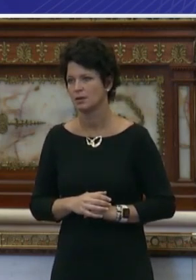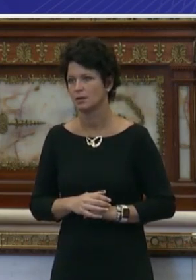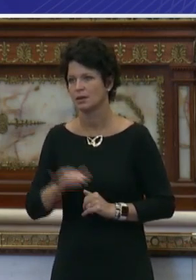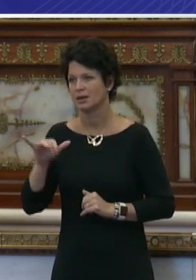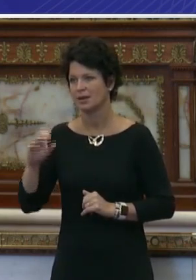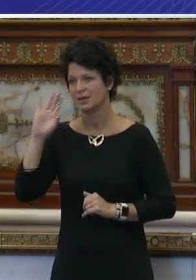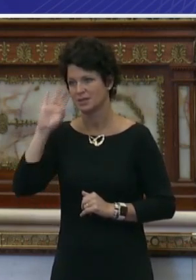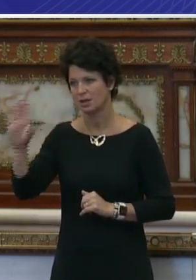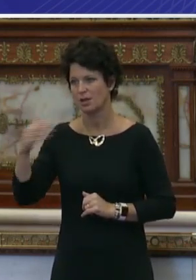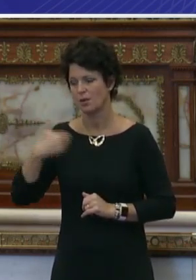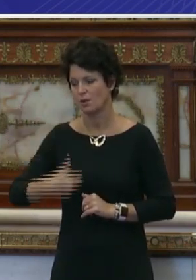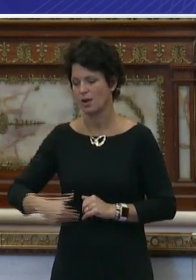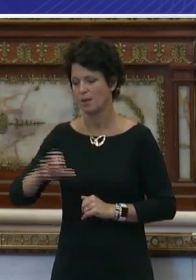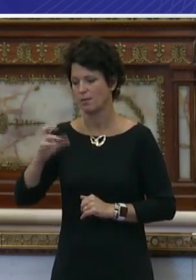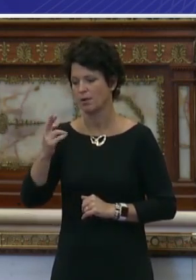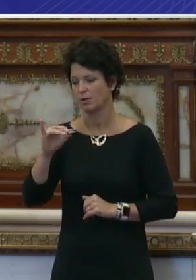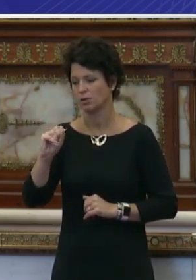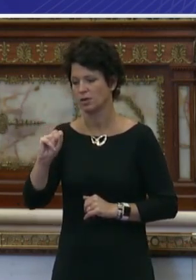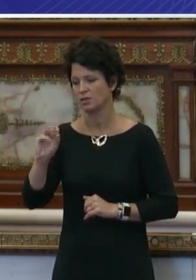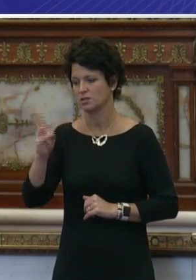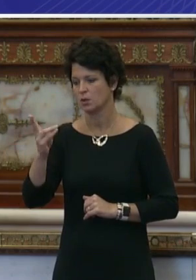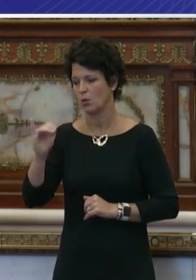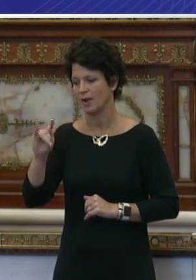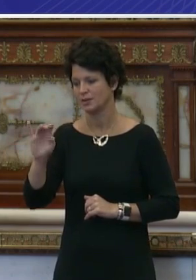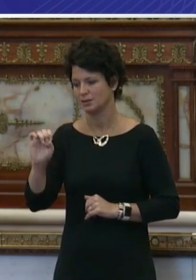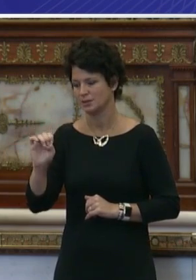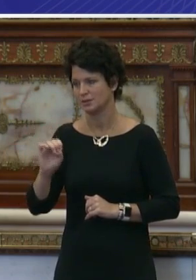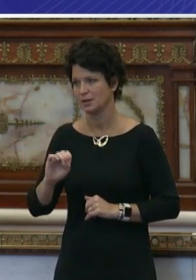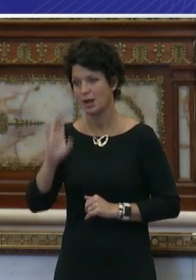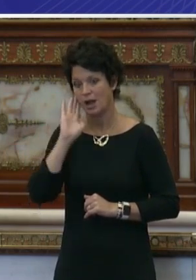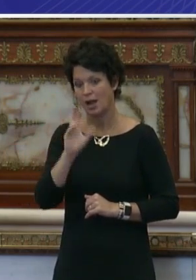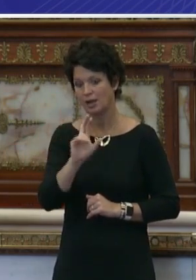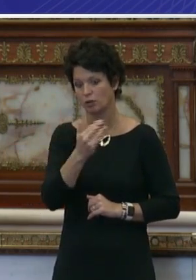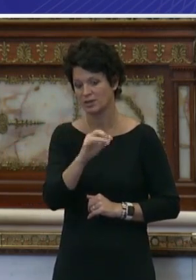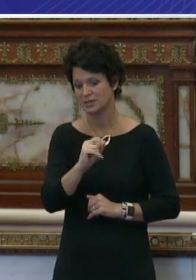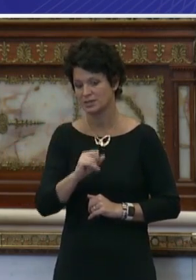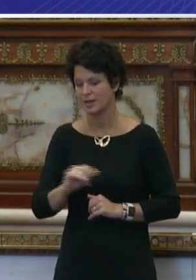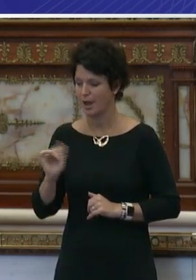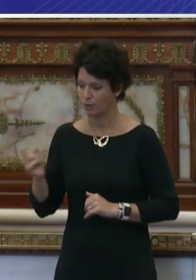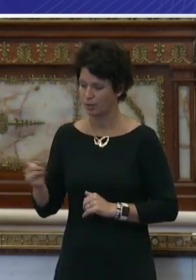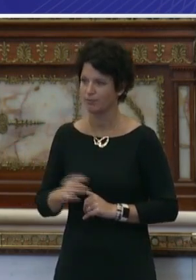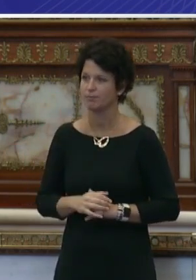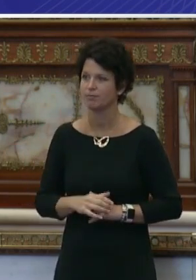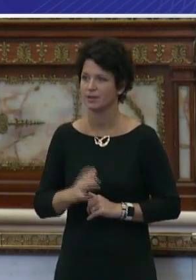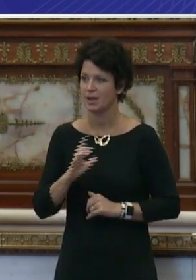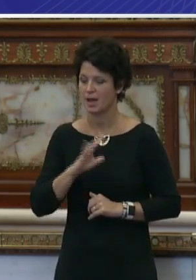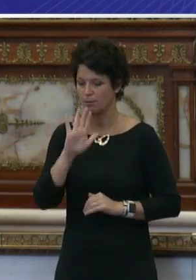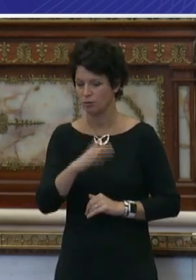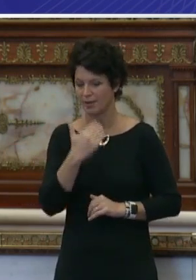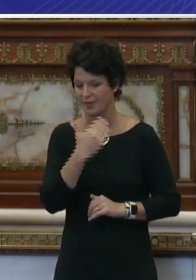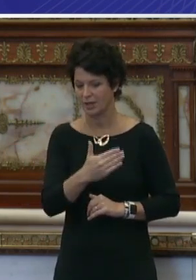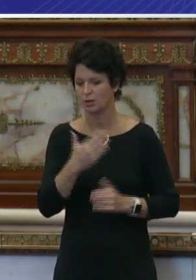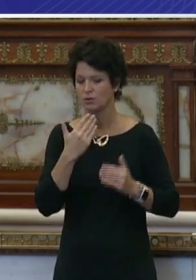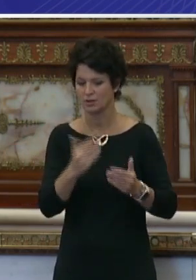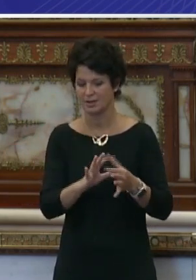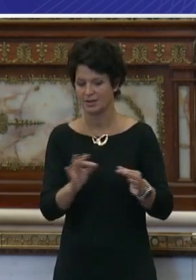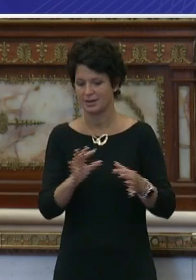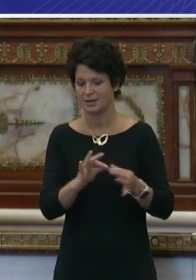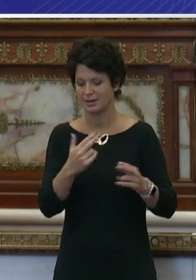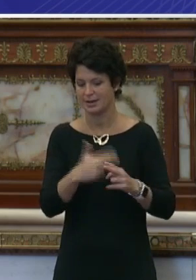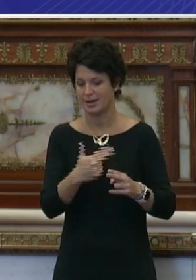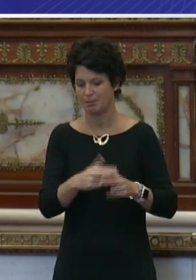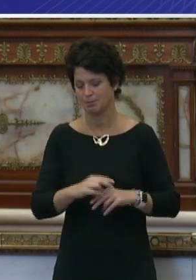Yes, hello. This is Chris White. Hi, Chris. How are you? I'm very well. Please state your name for the